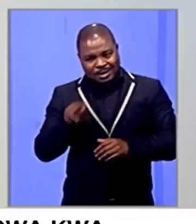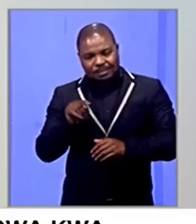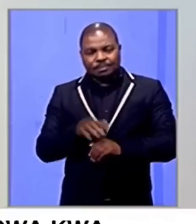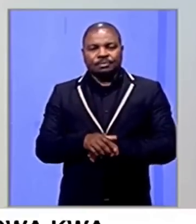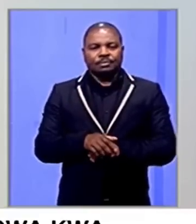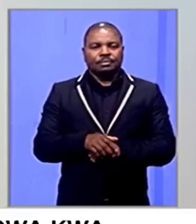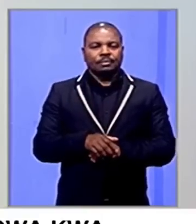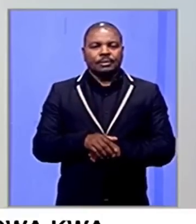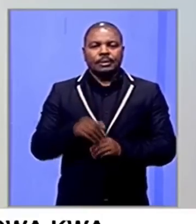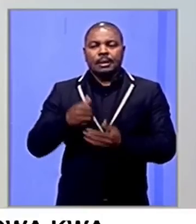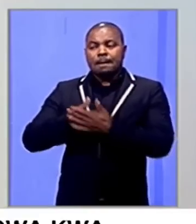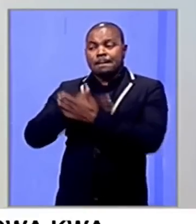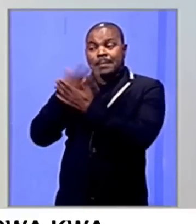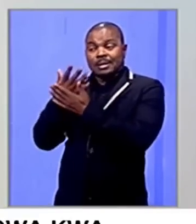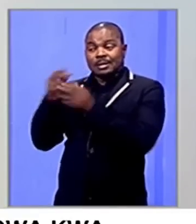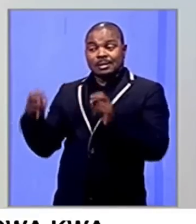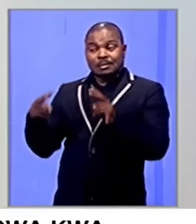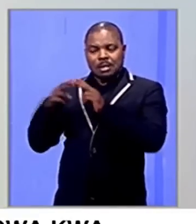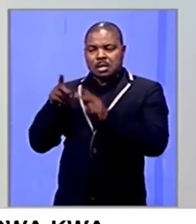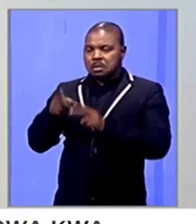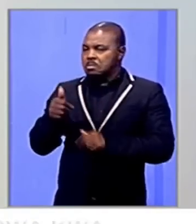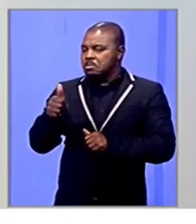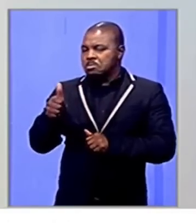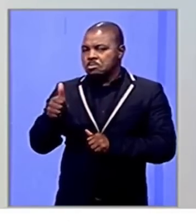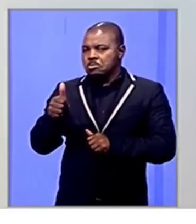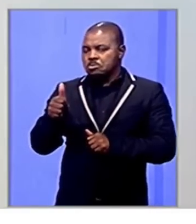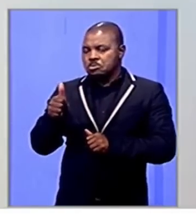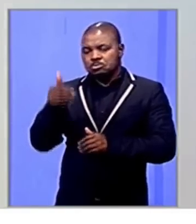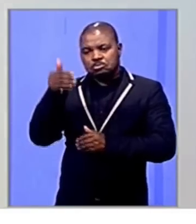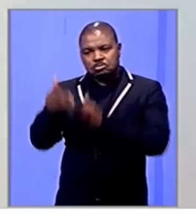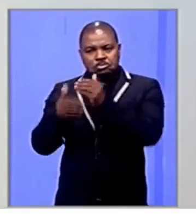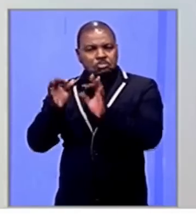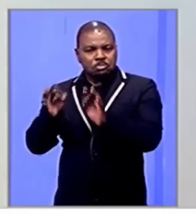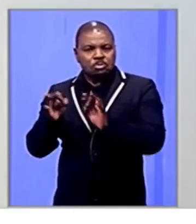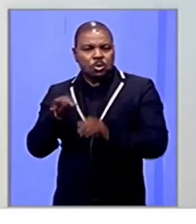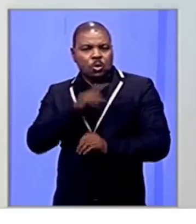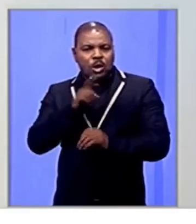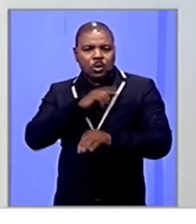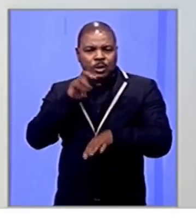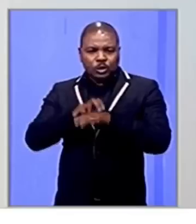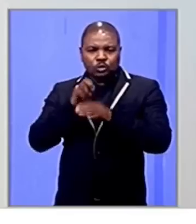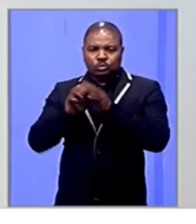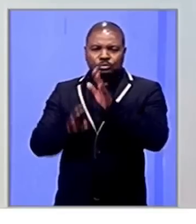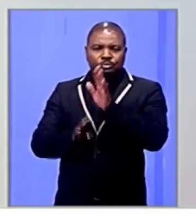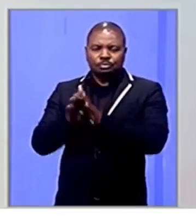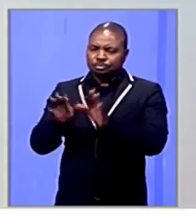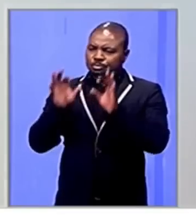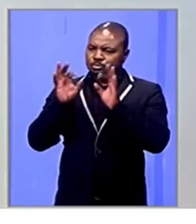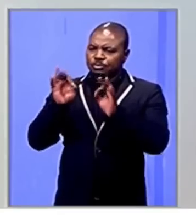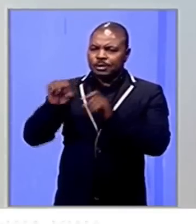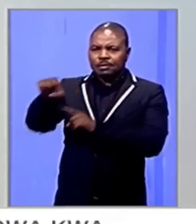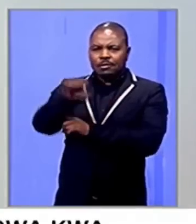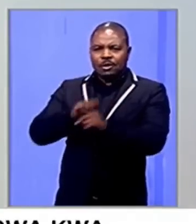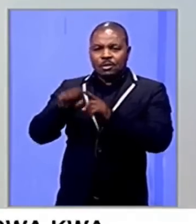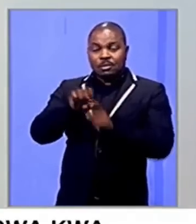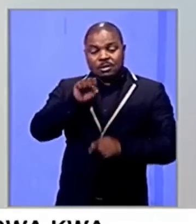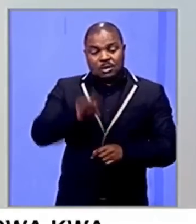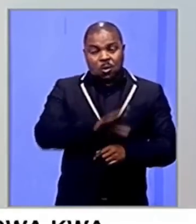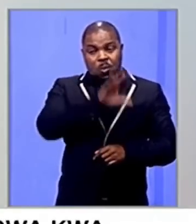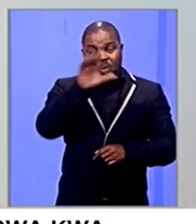BRICS summit is a step towards the right direction in the creation of a conducive environment in the world wherein South